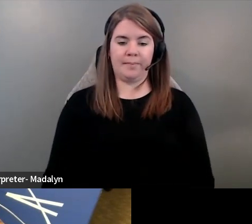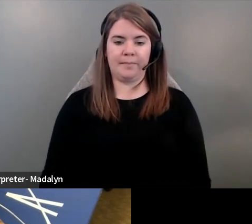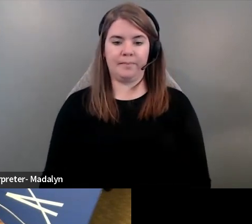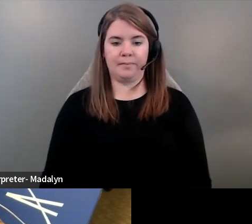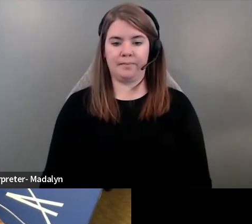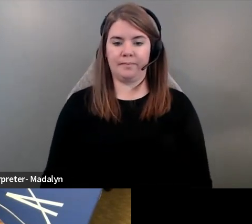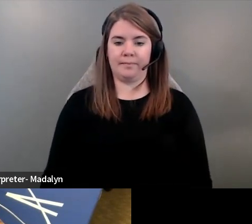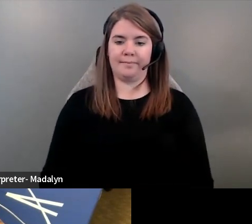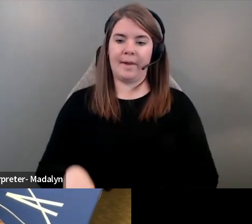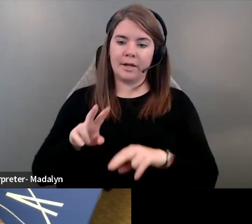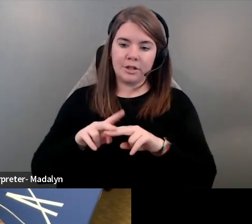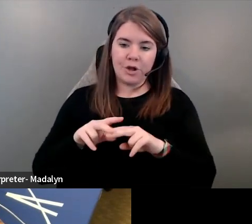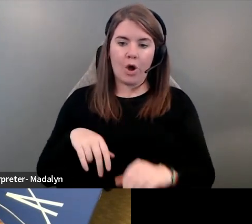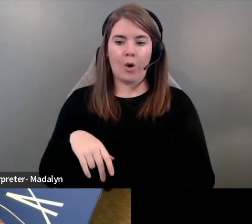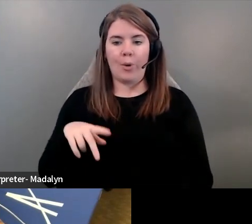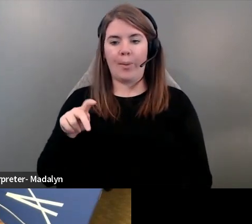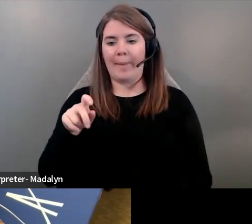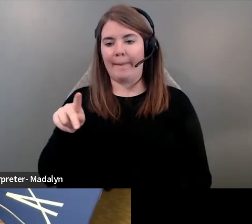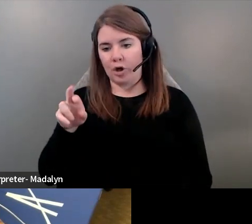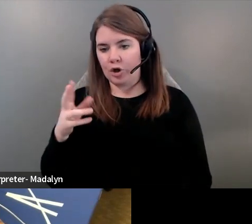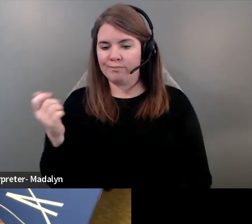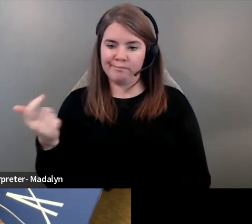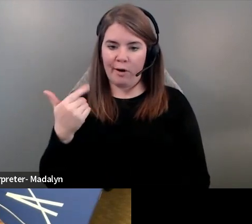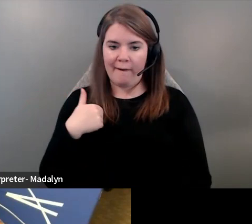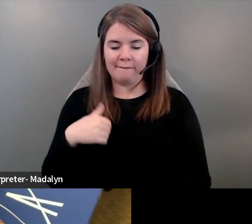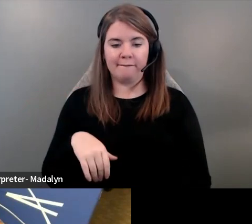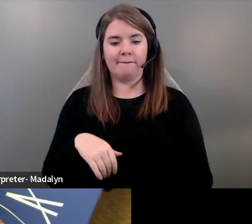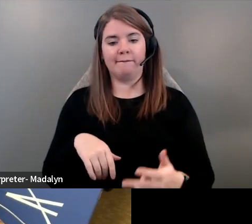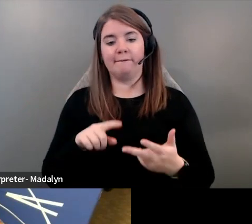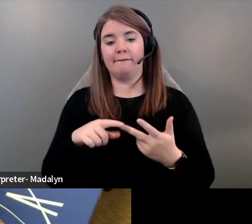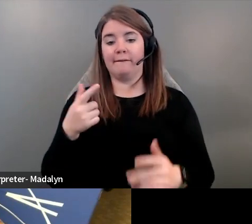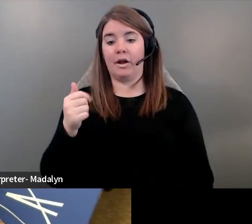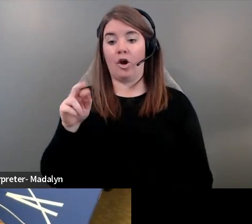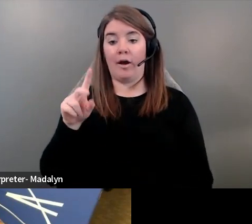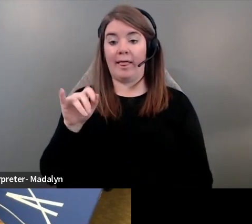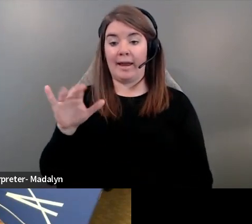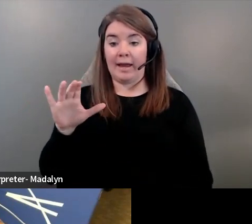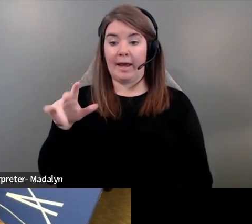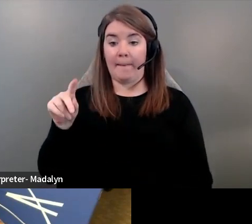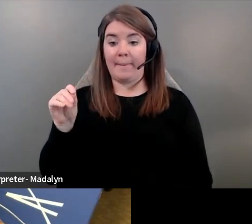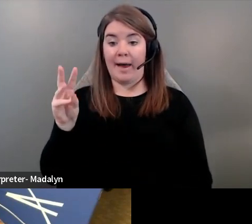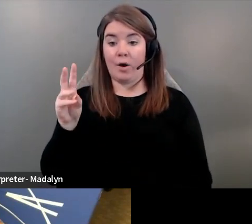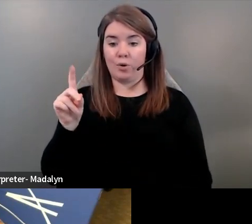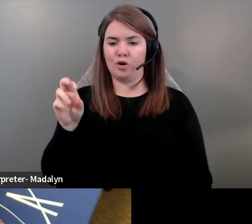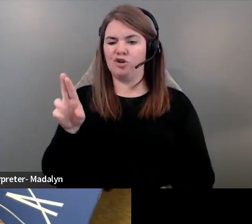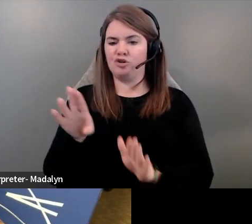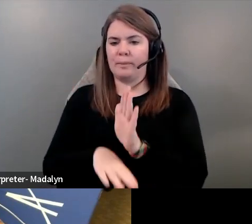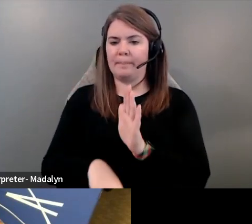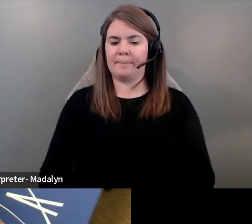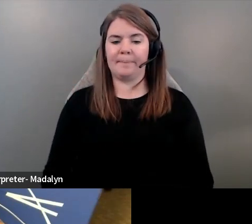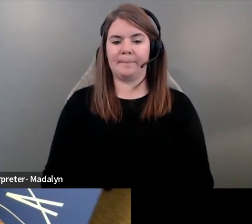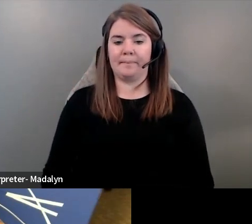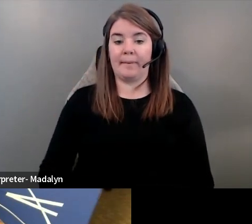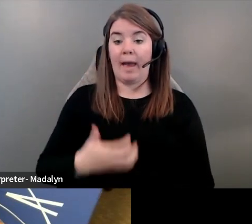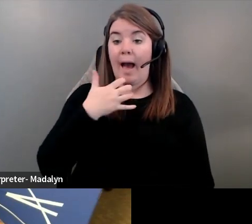Salt and pepper, everybody should have that. Garlic powder, this adds a lot of flavor and is pretty cheap. Hot sauce of